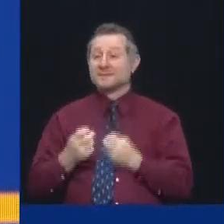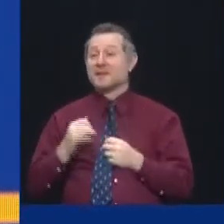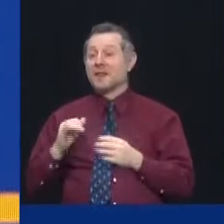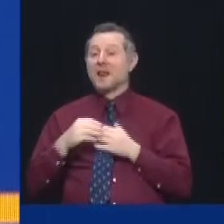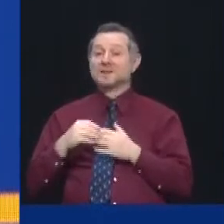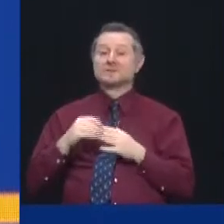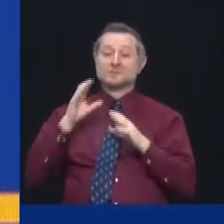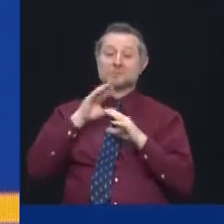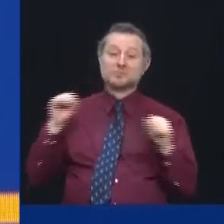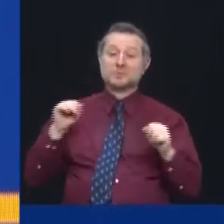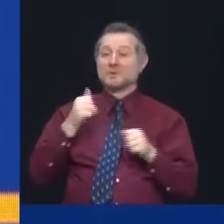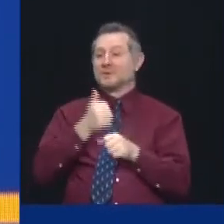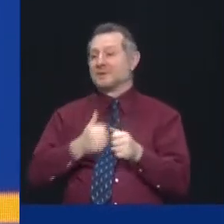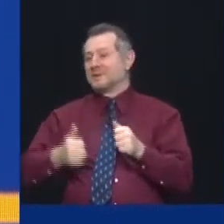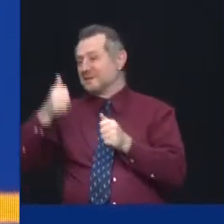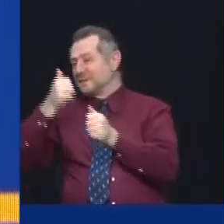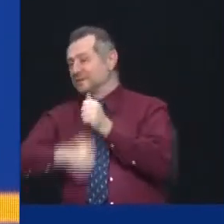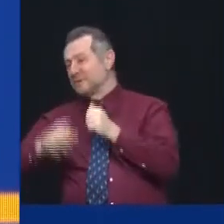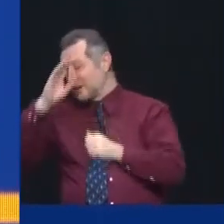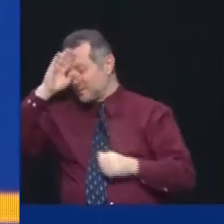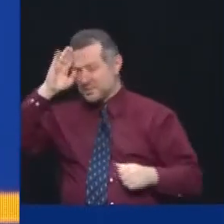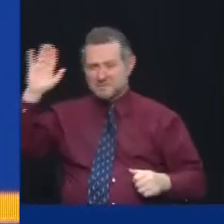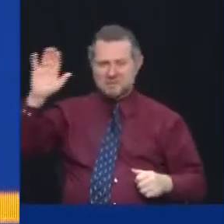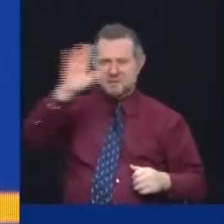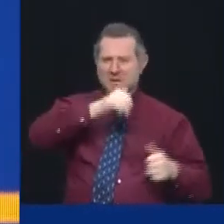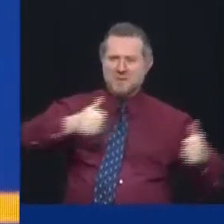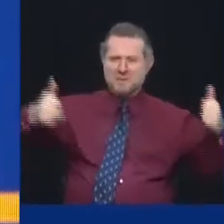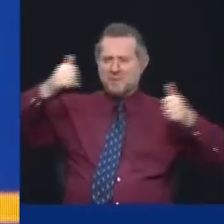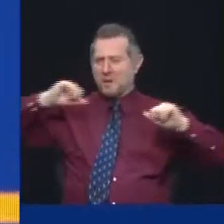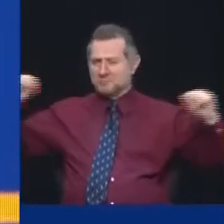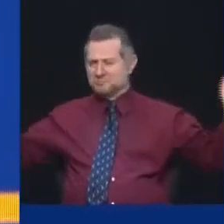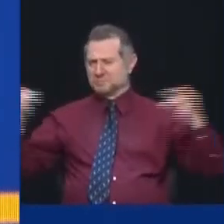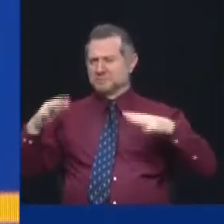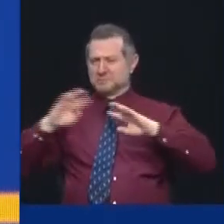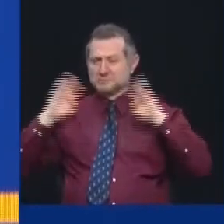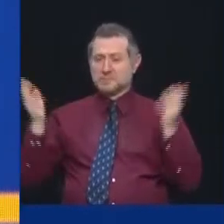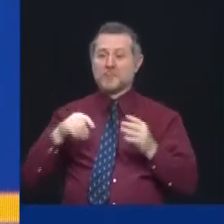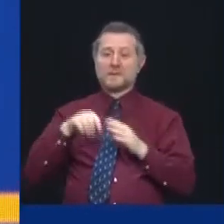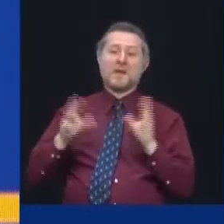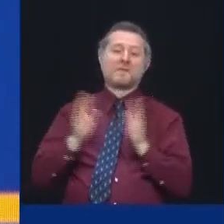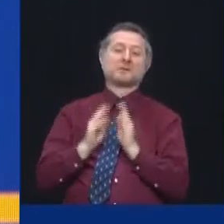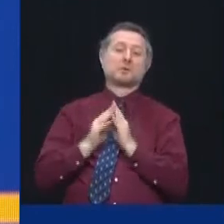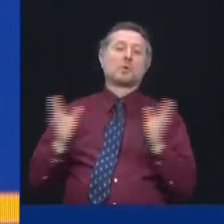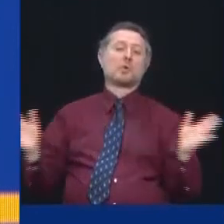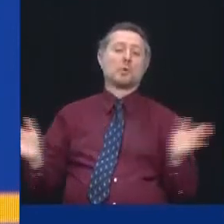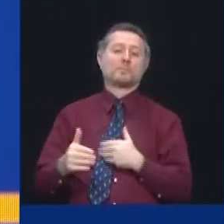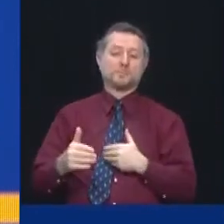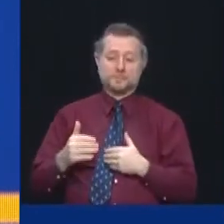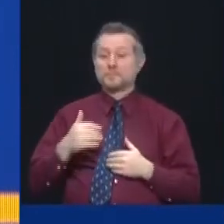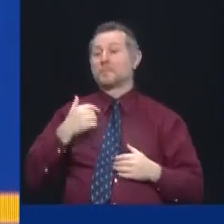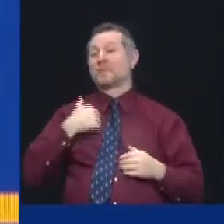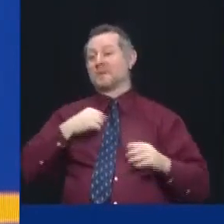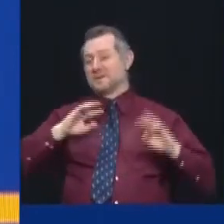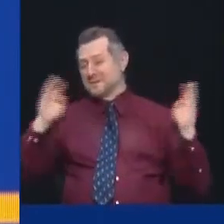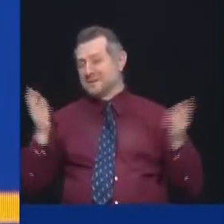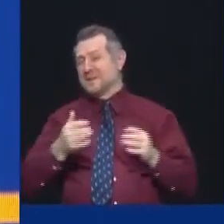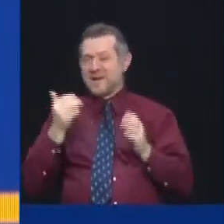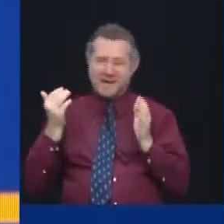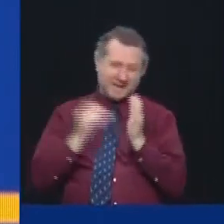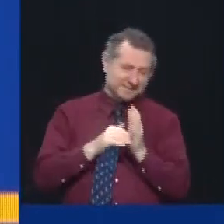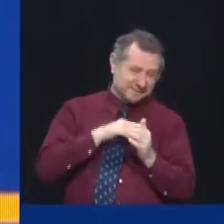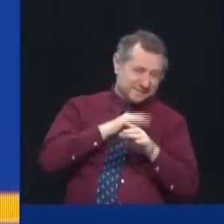the post-COVID New York, about rebirth, about reimagination, and setting the